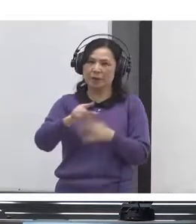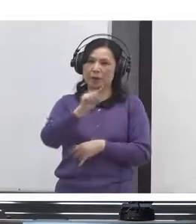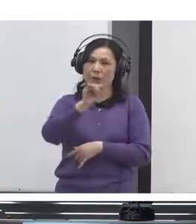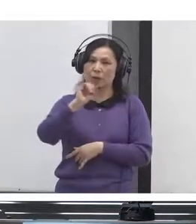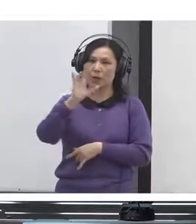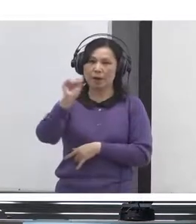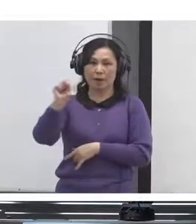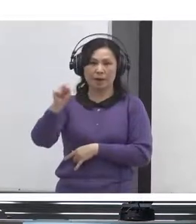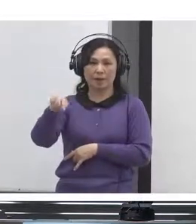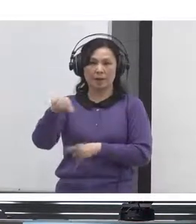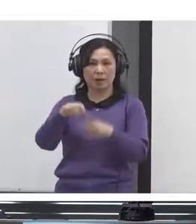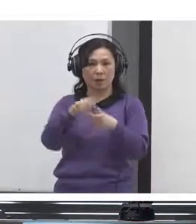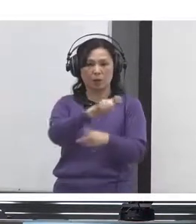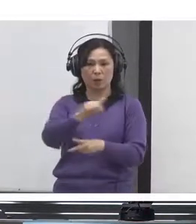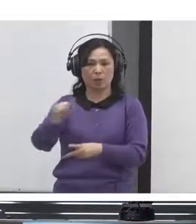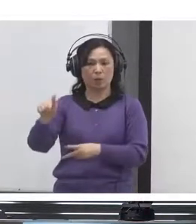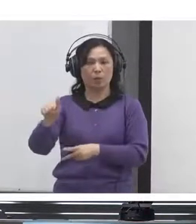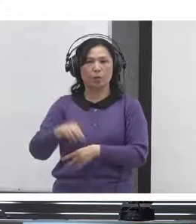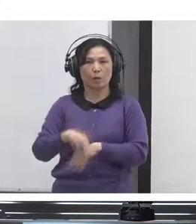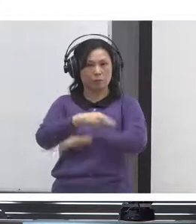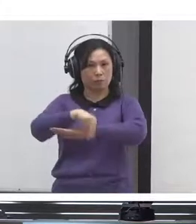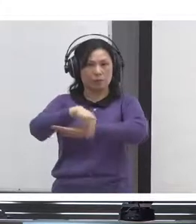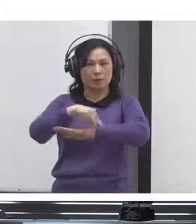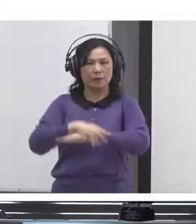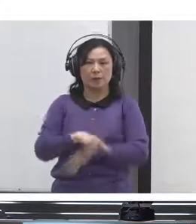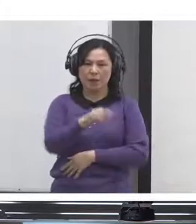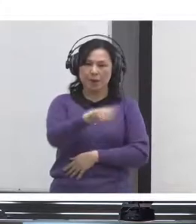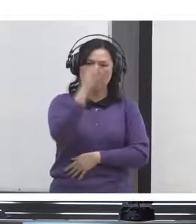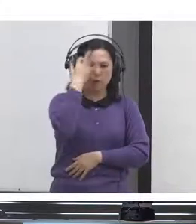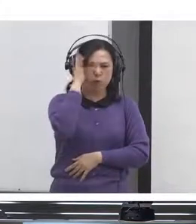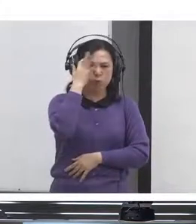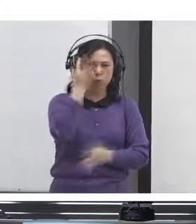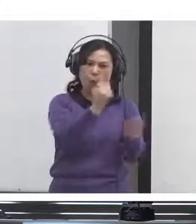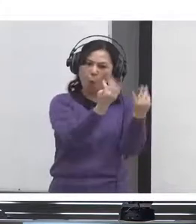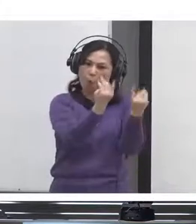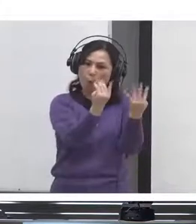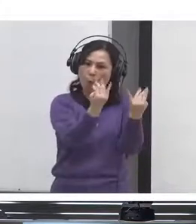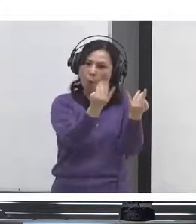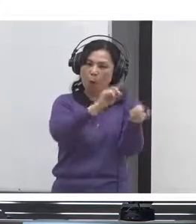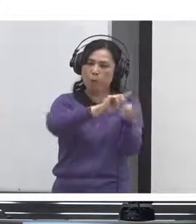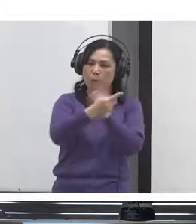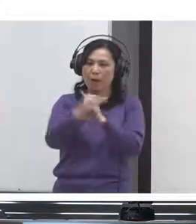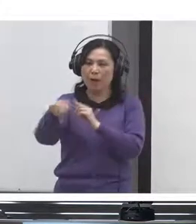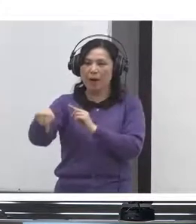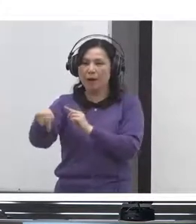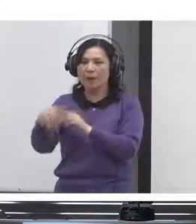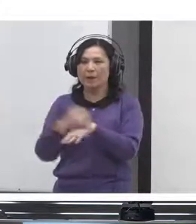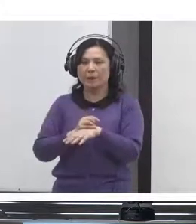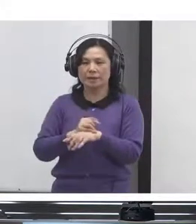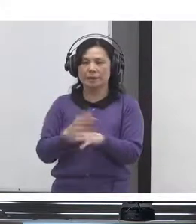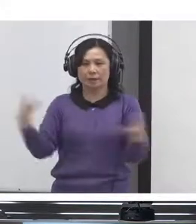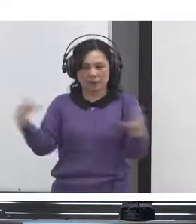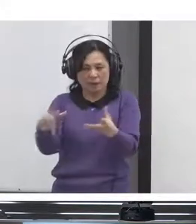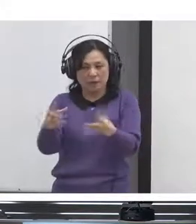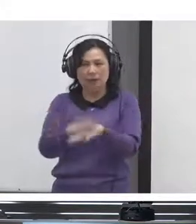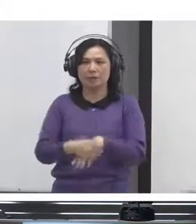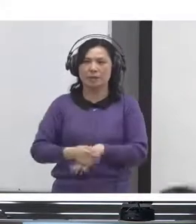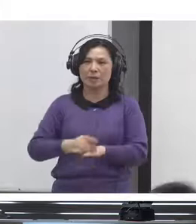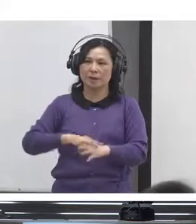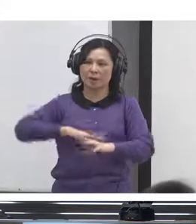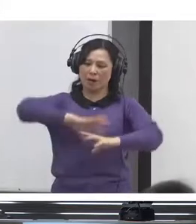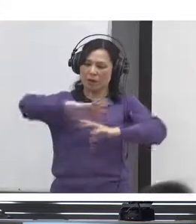data interactive and accessible to anyone in the world? The German Agency for